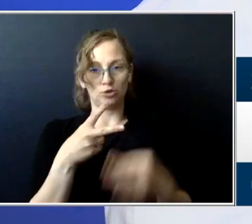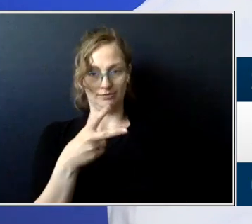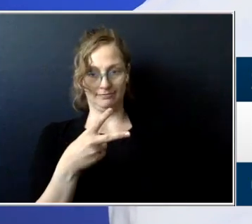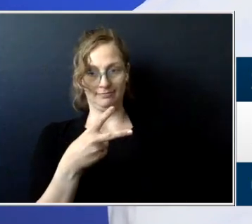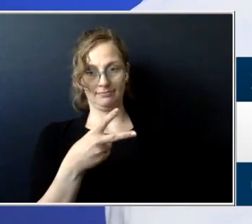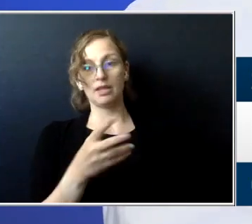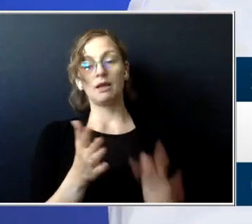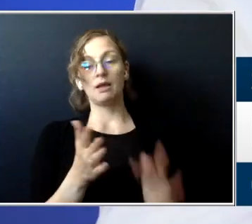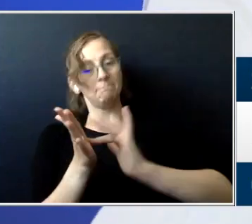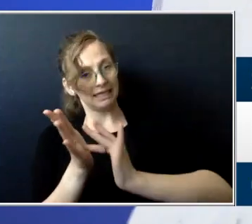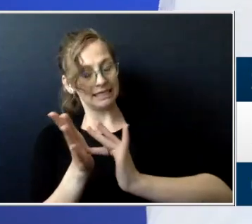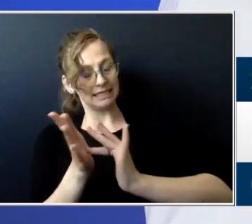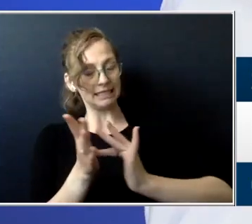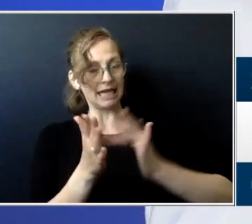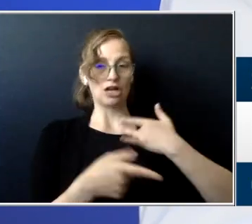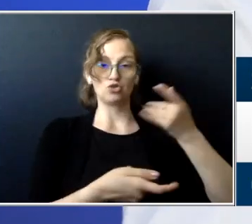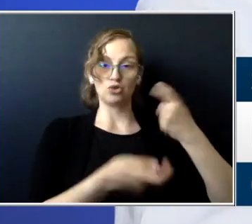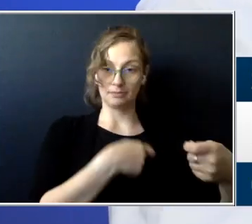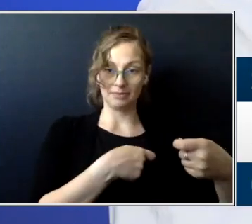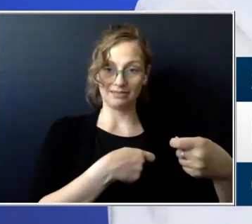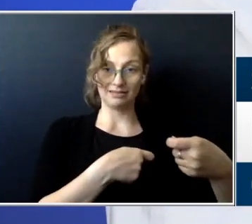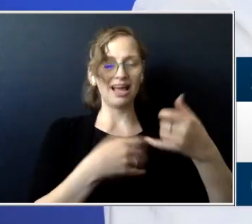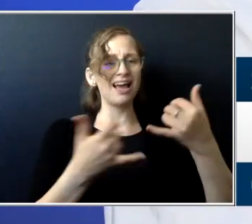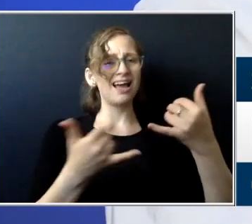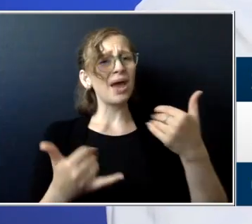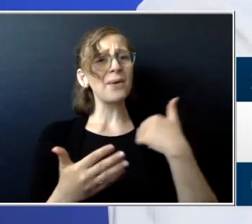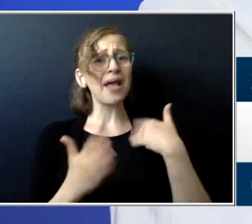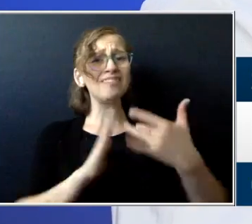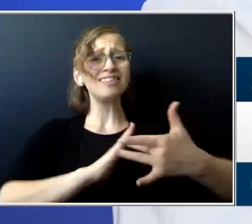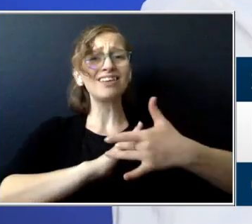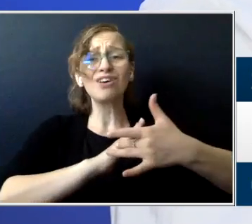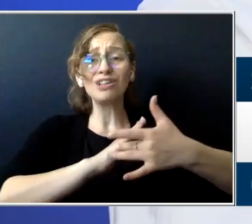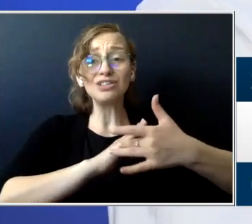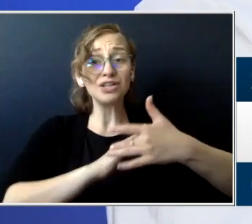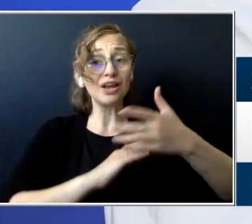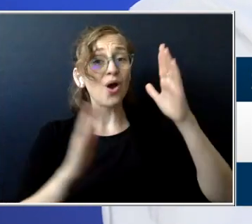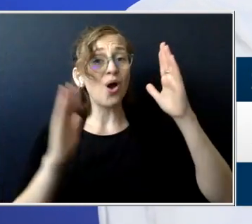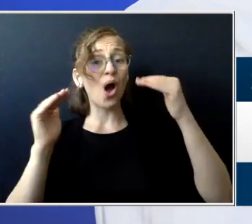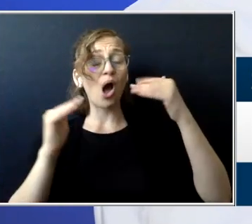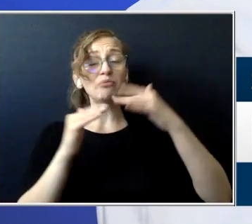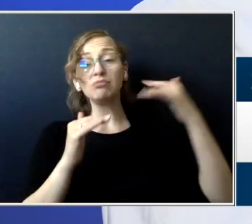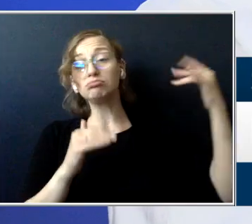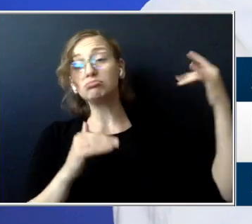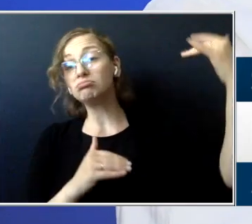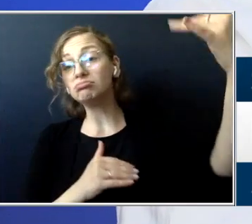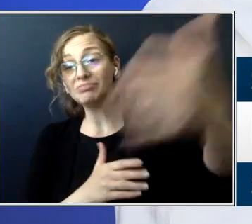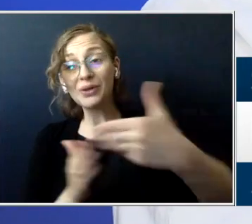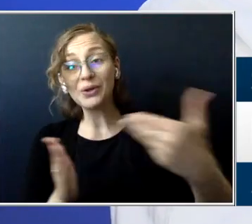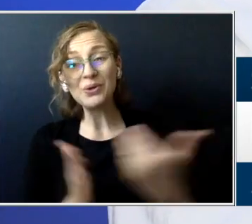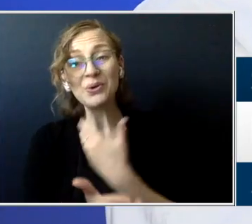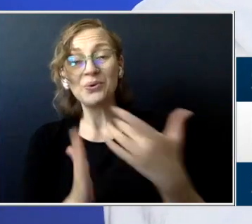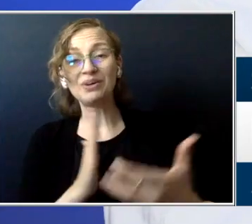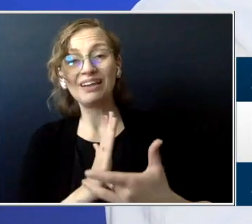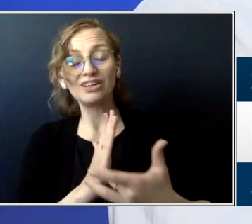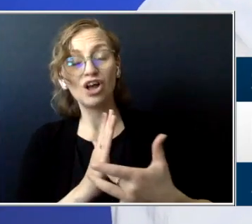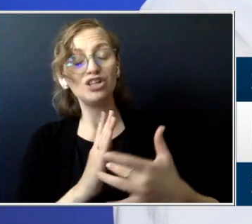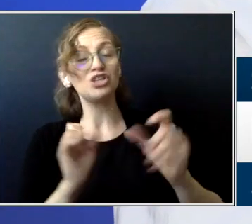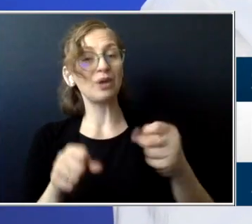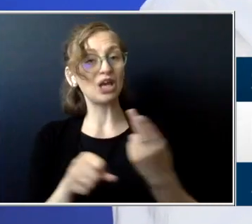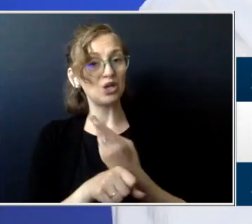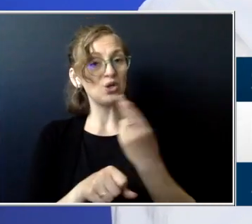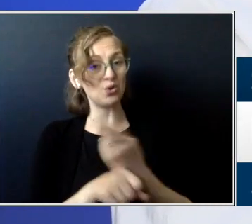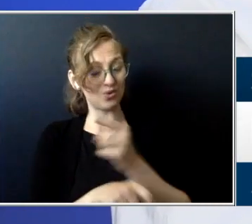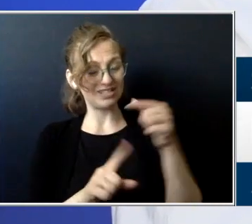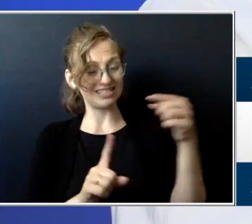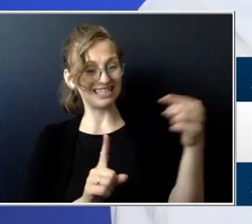or technologies like it, and what's coming down the road, hopefully, to make this a more applicable, therapy for people. I think